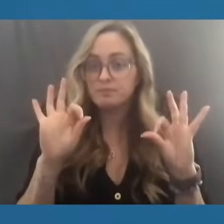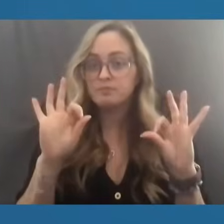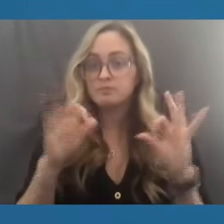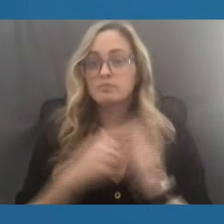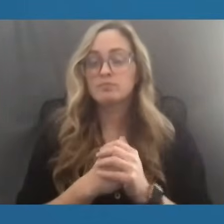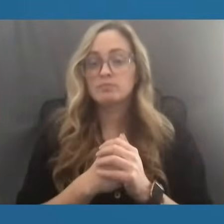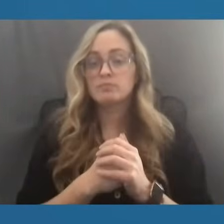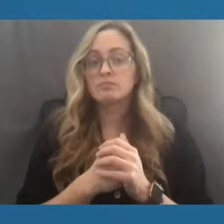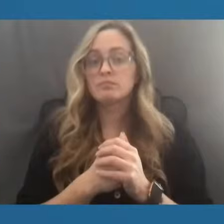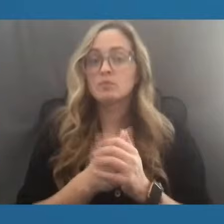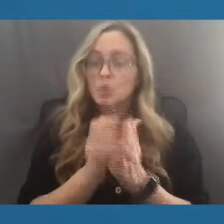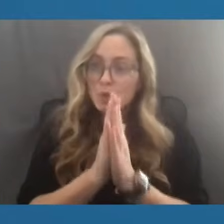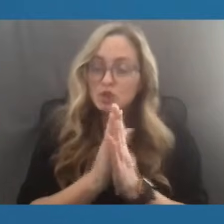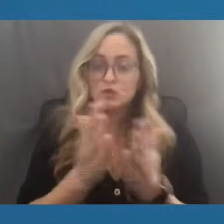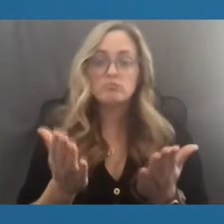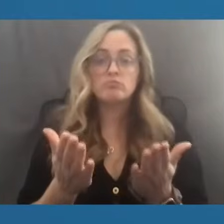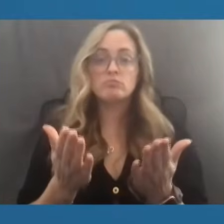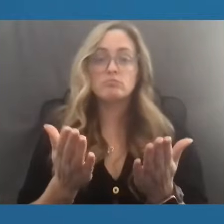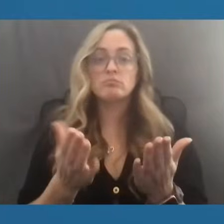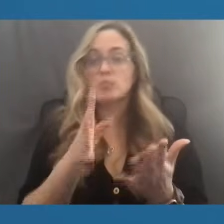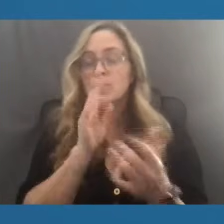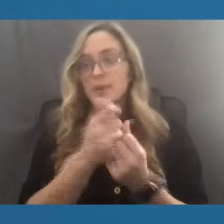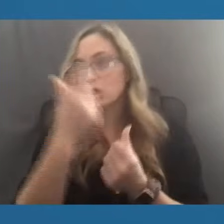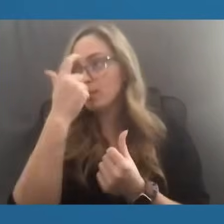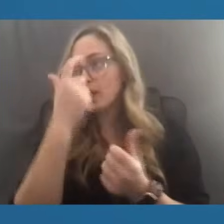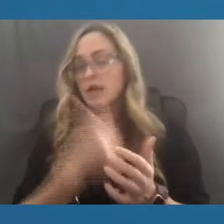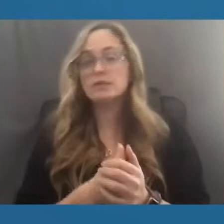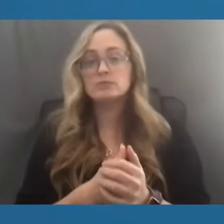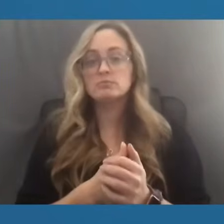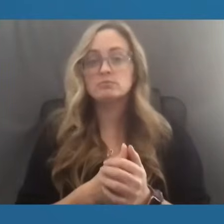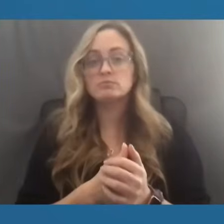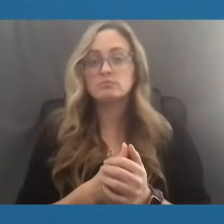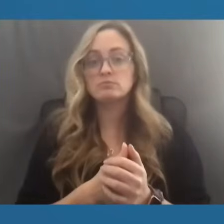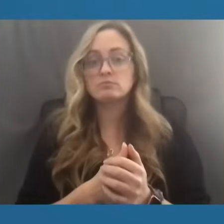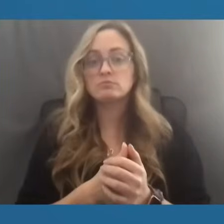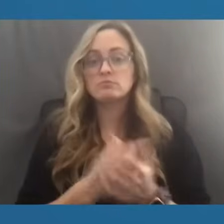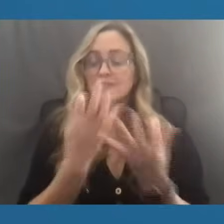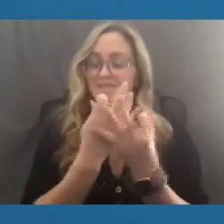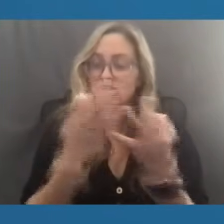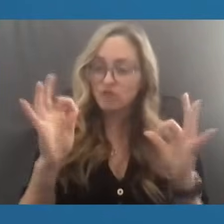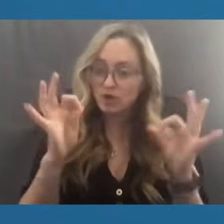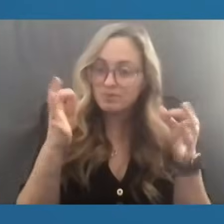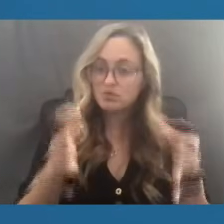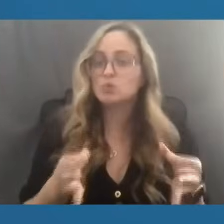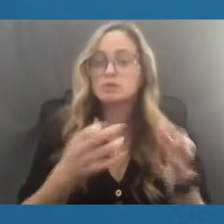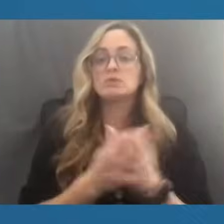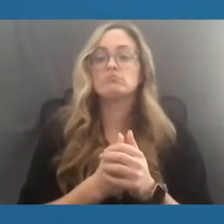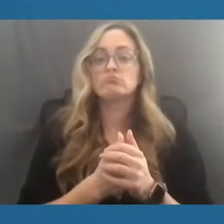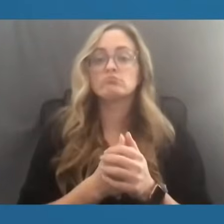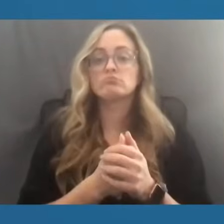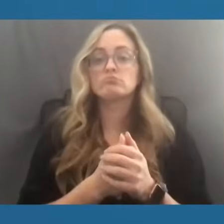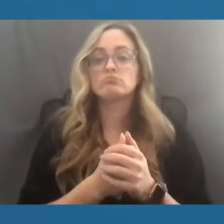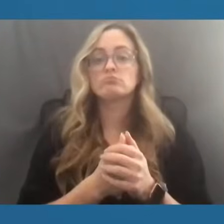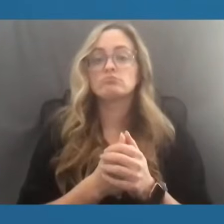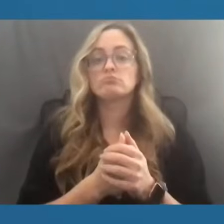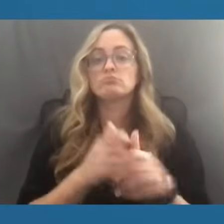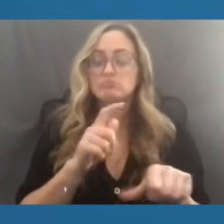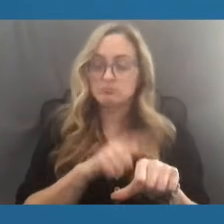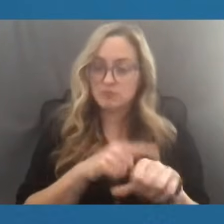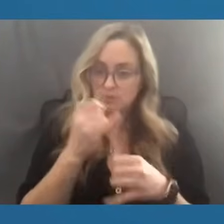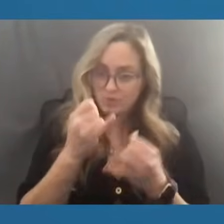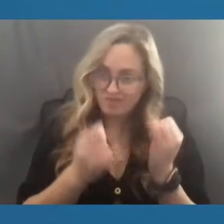to worship, to speak your mind, freedom of choice. It's time we